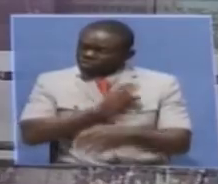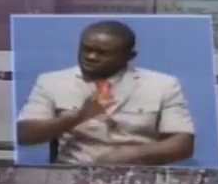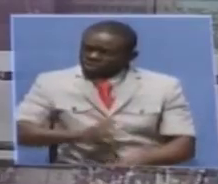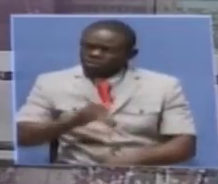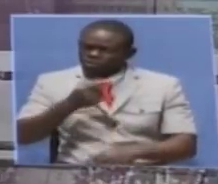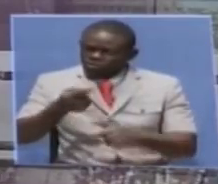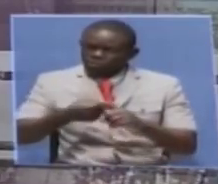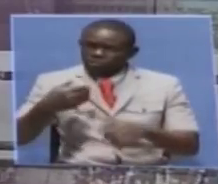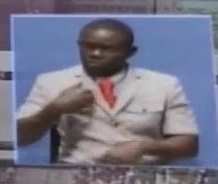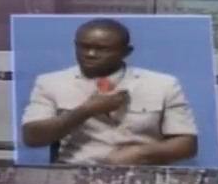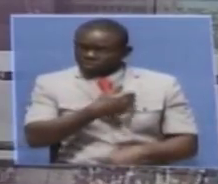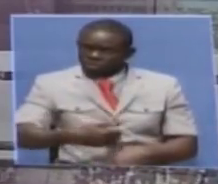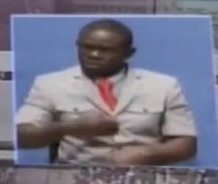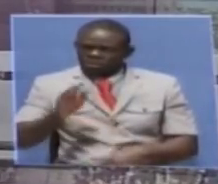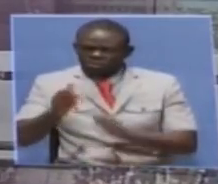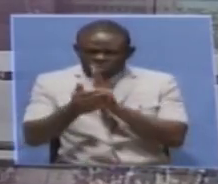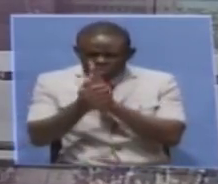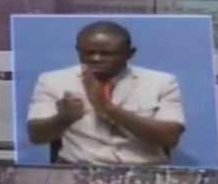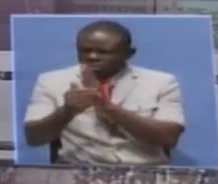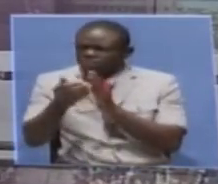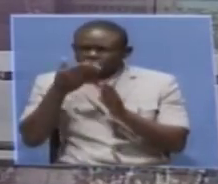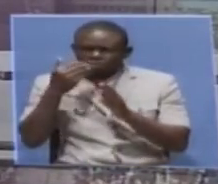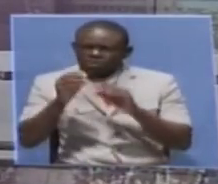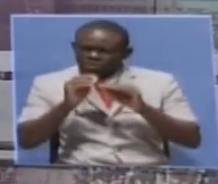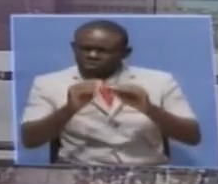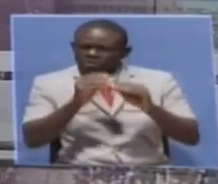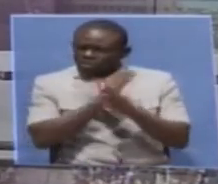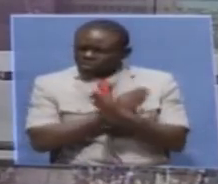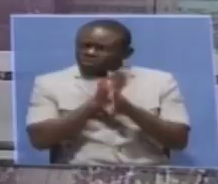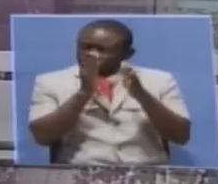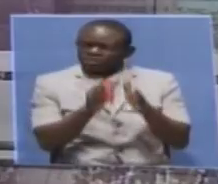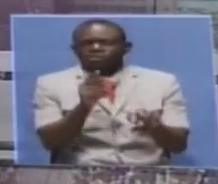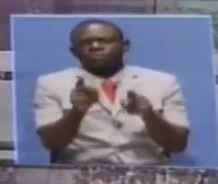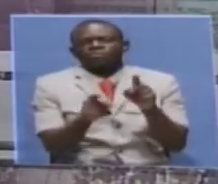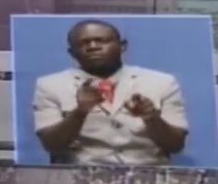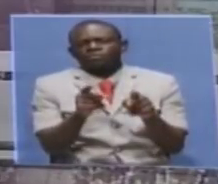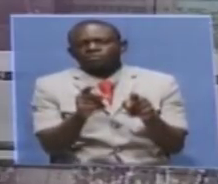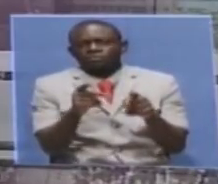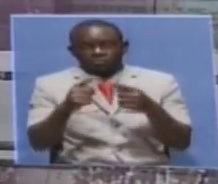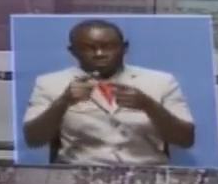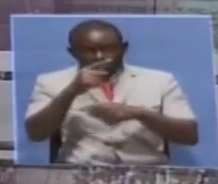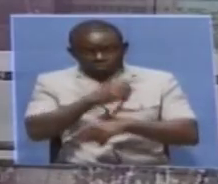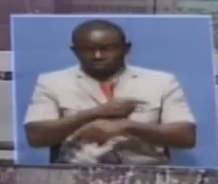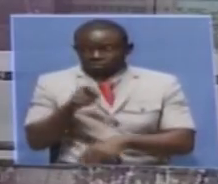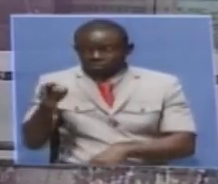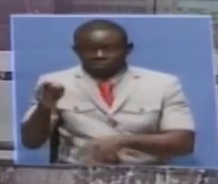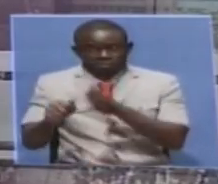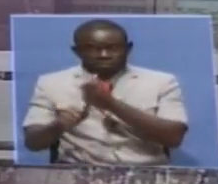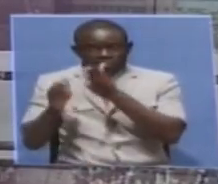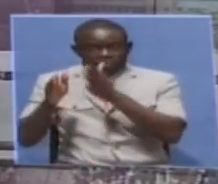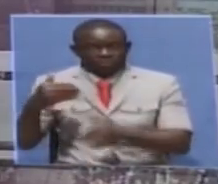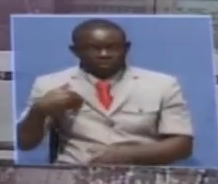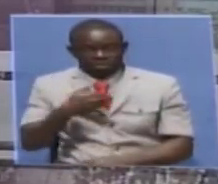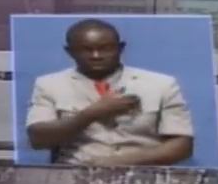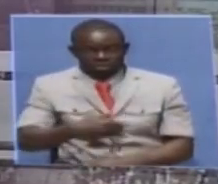on him at his office today. Mr. Chiteme, who noted Chinese investment across various sectors in the country,